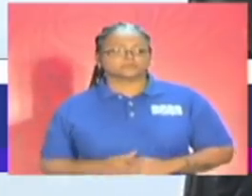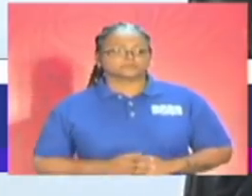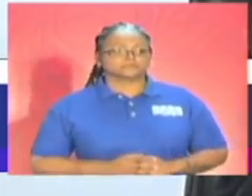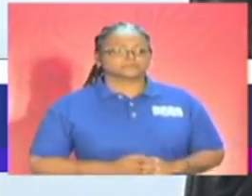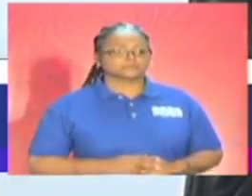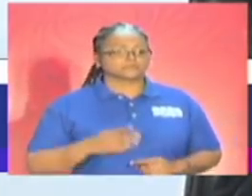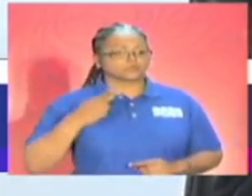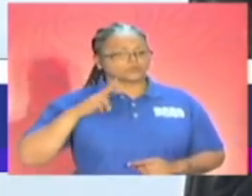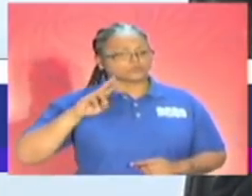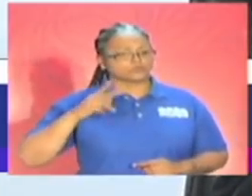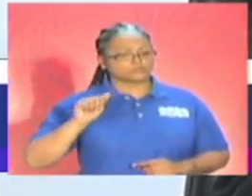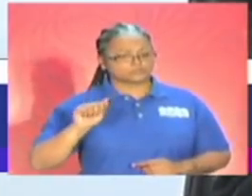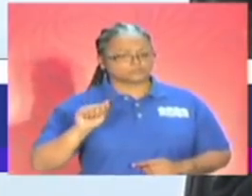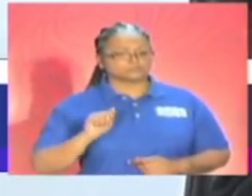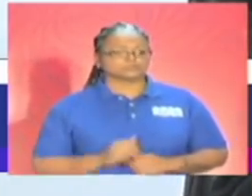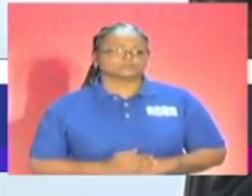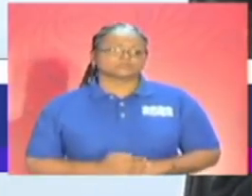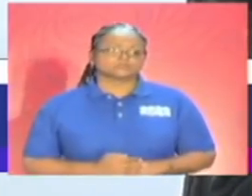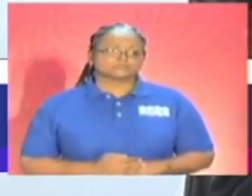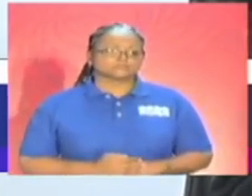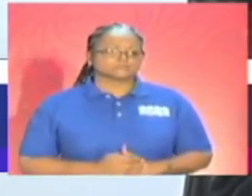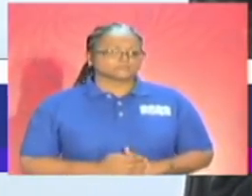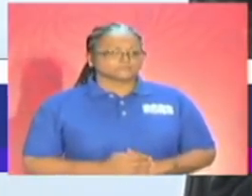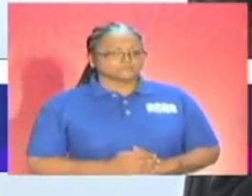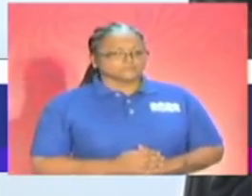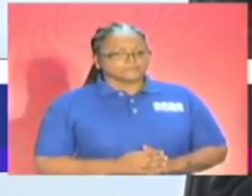You want to repeat the second question?